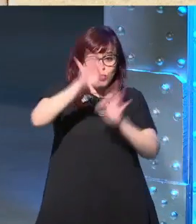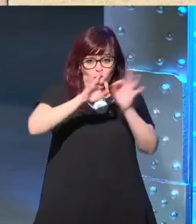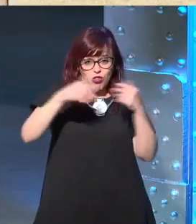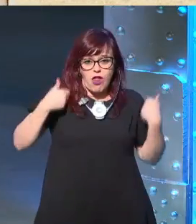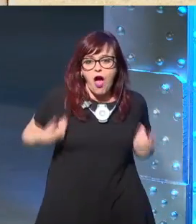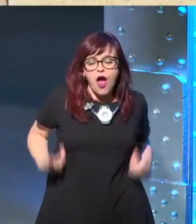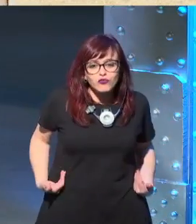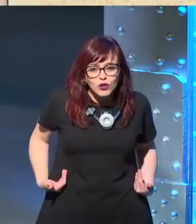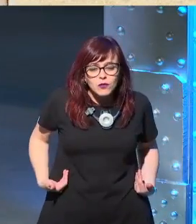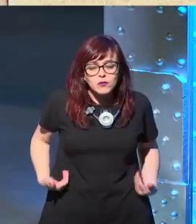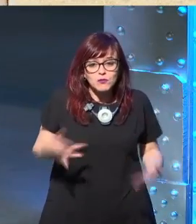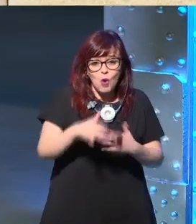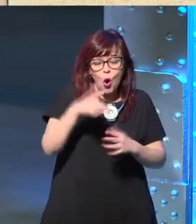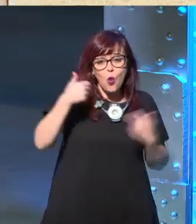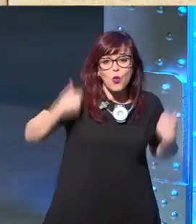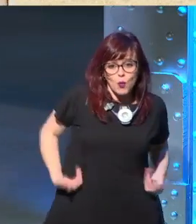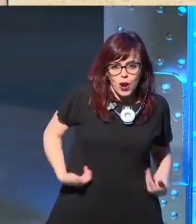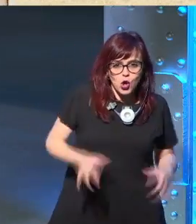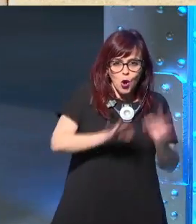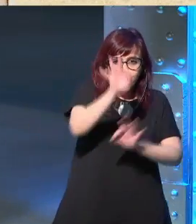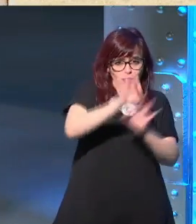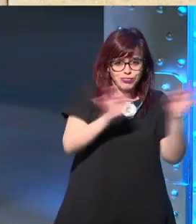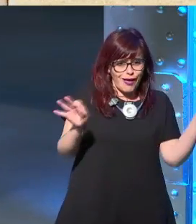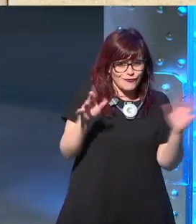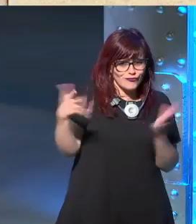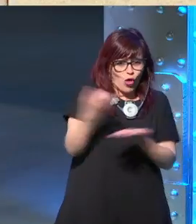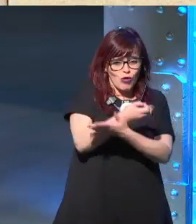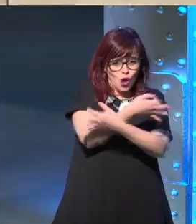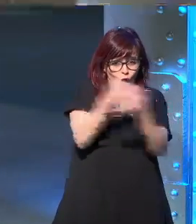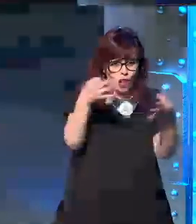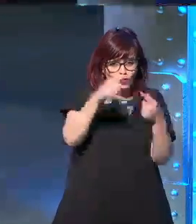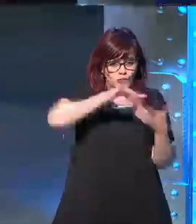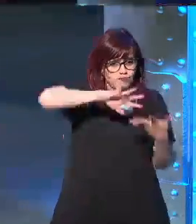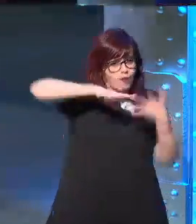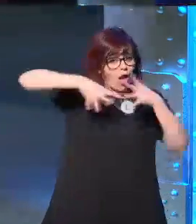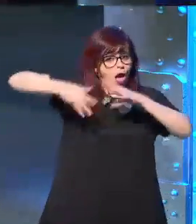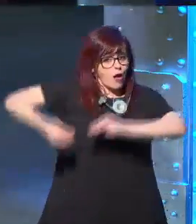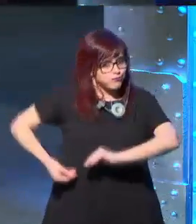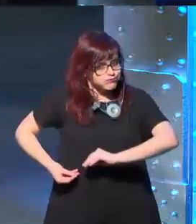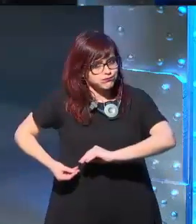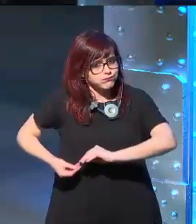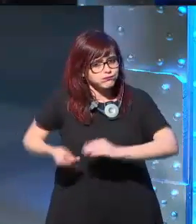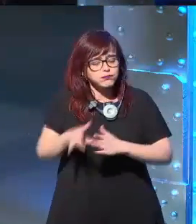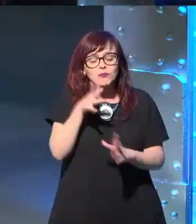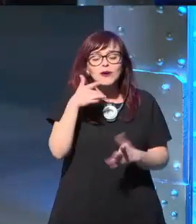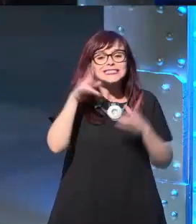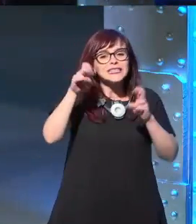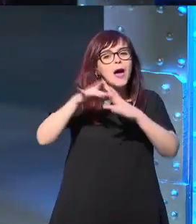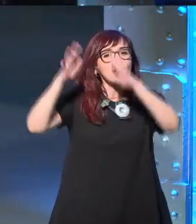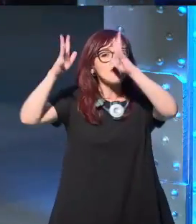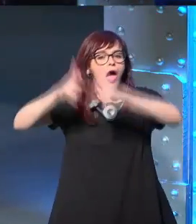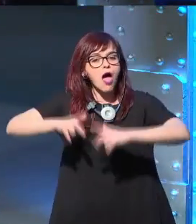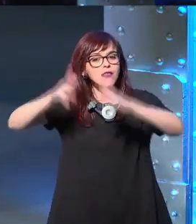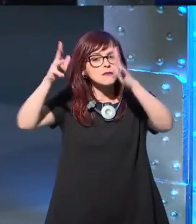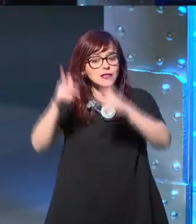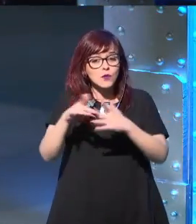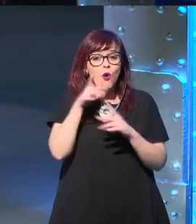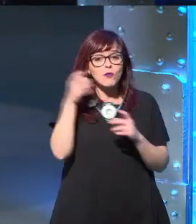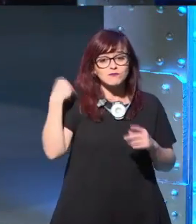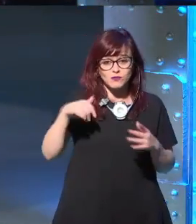right. It's an interesting piece of math, because Vitruvius had said that